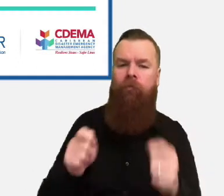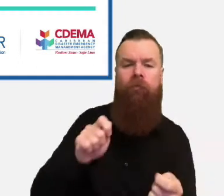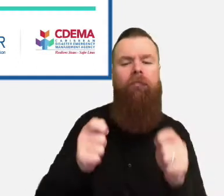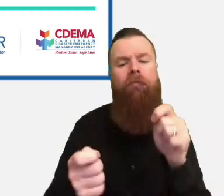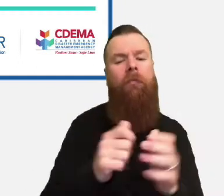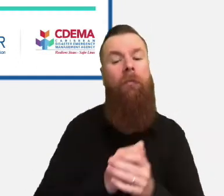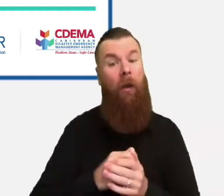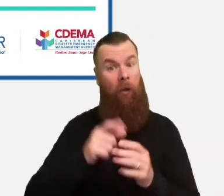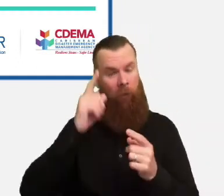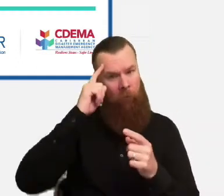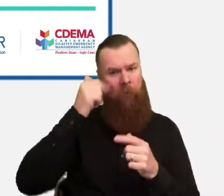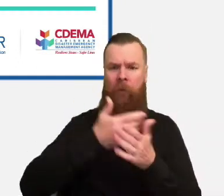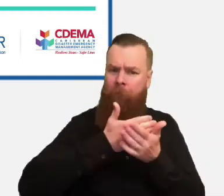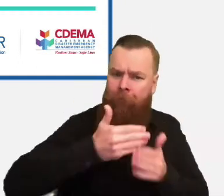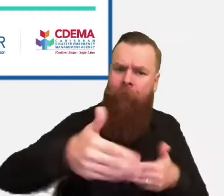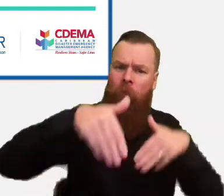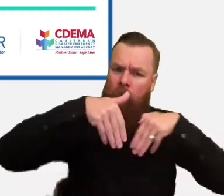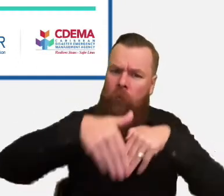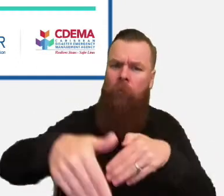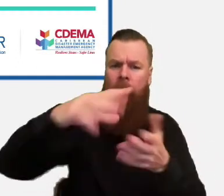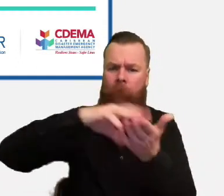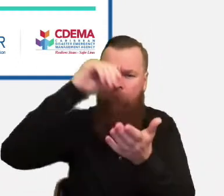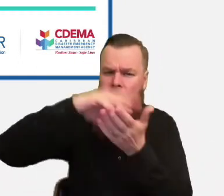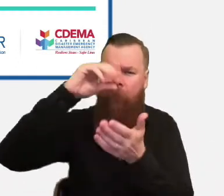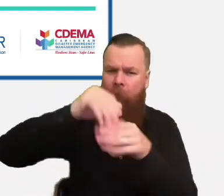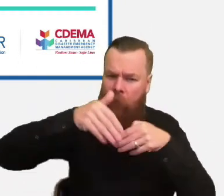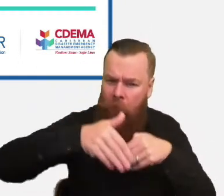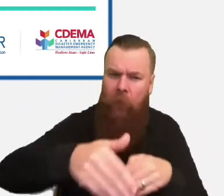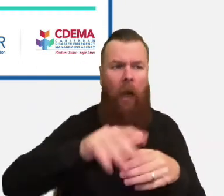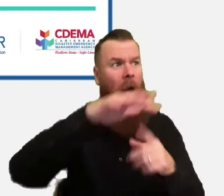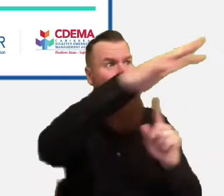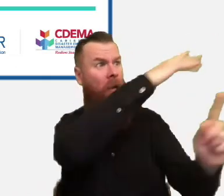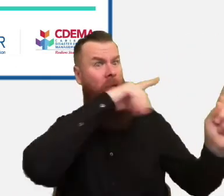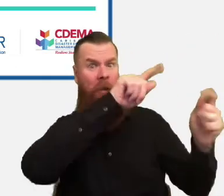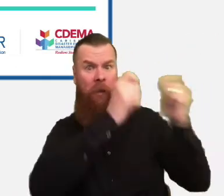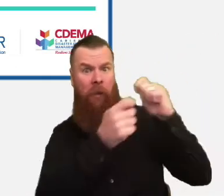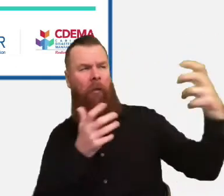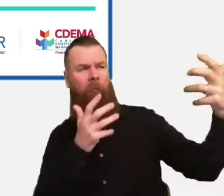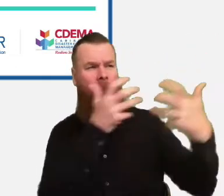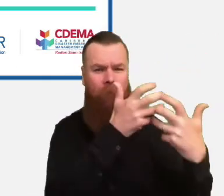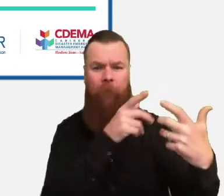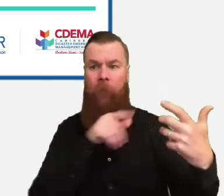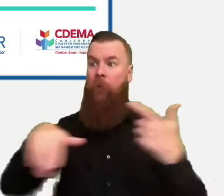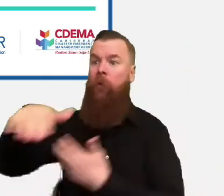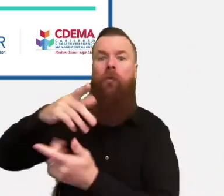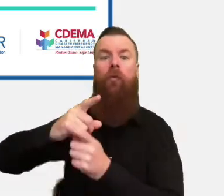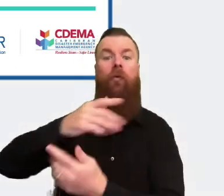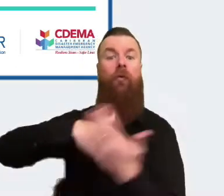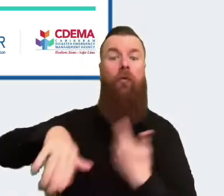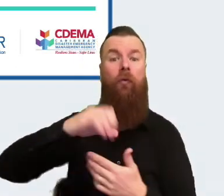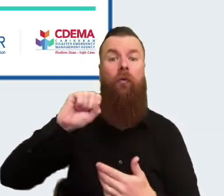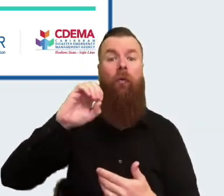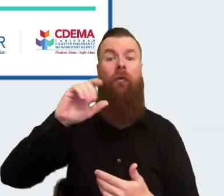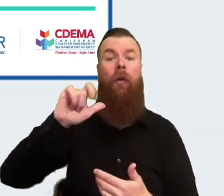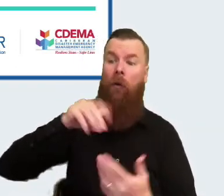socially engaged. Now, all these principles together will give us resilient infrastructure. We don't propose to pick 1 or 2